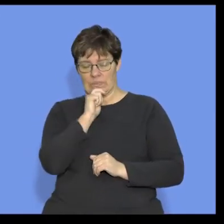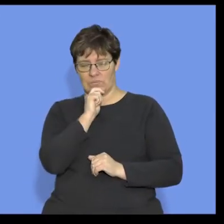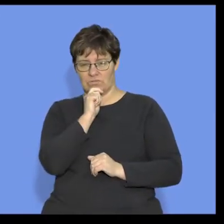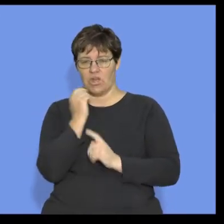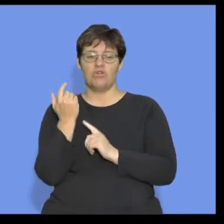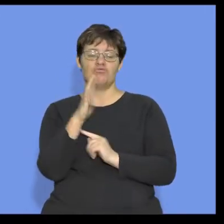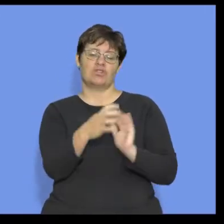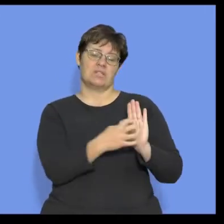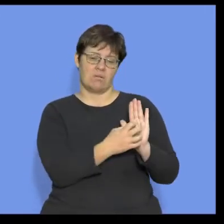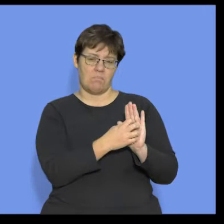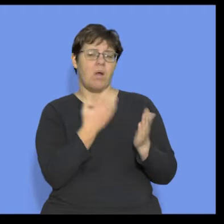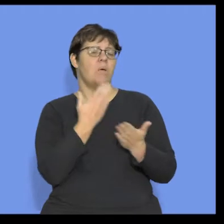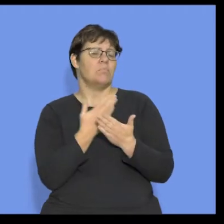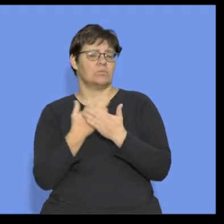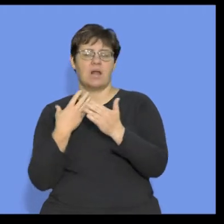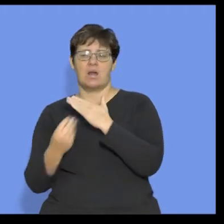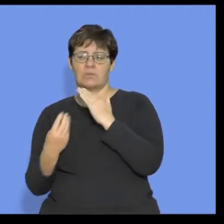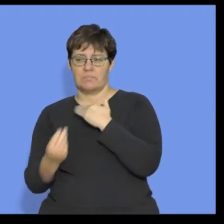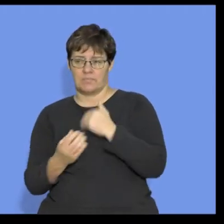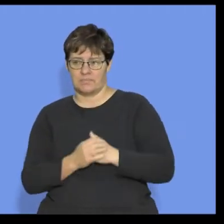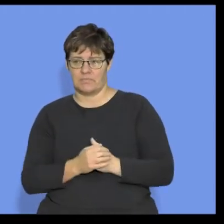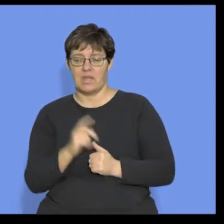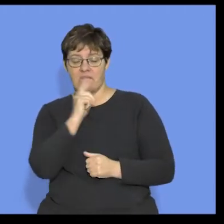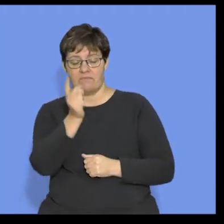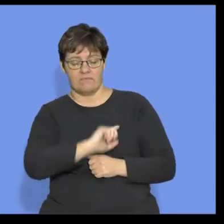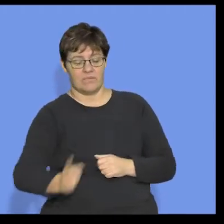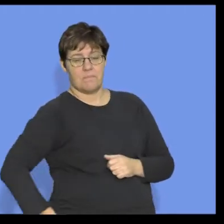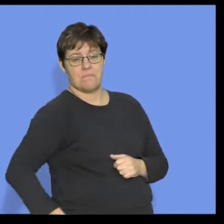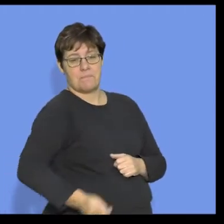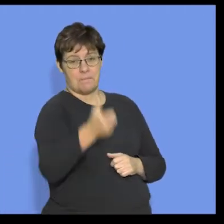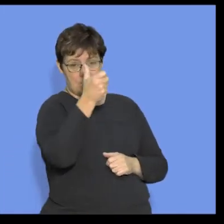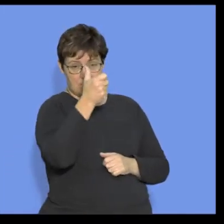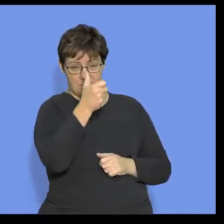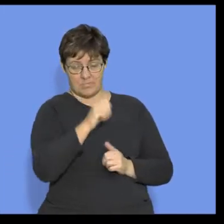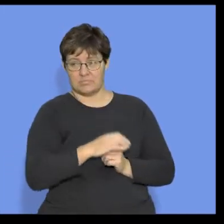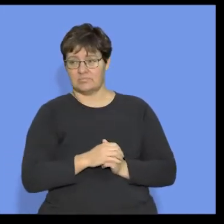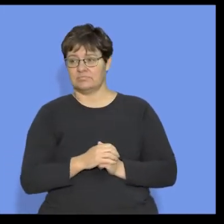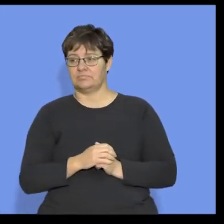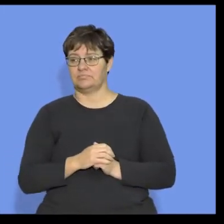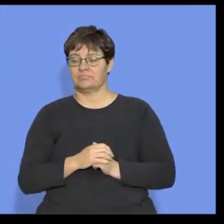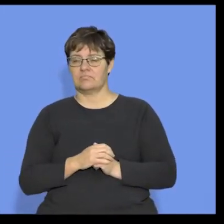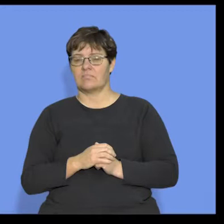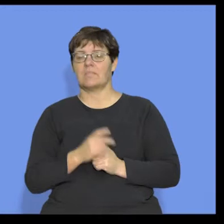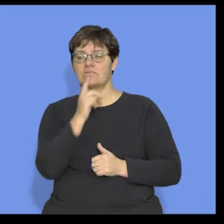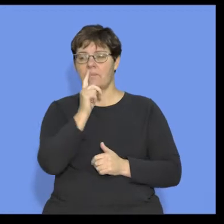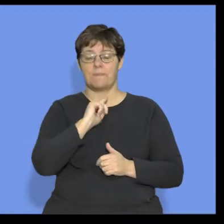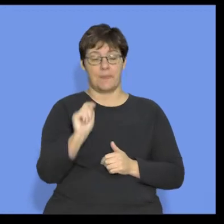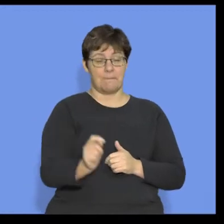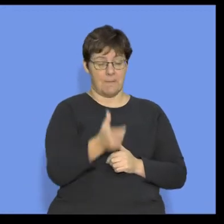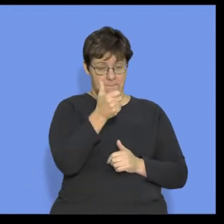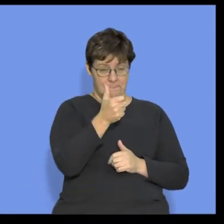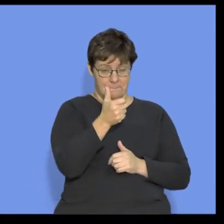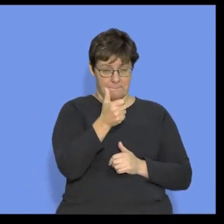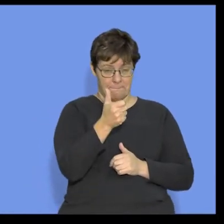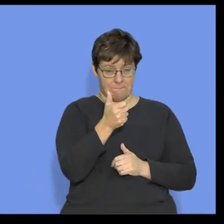using the tree diagram to determine the possible outcomes when a coin is tossed. We're together. So we're going to toss a